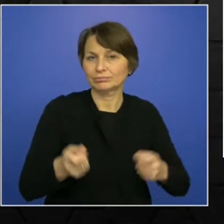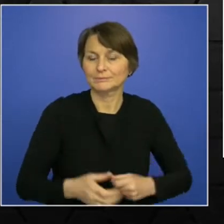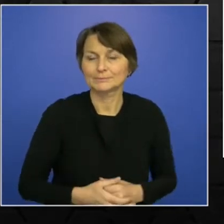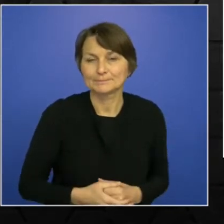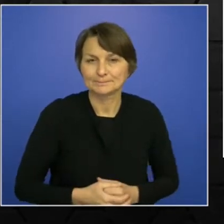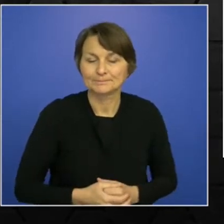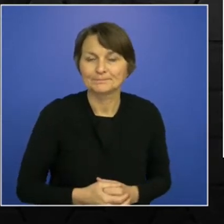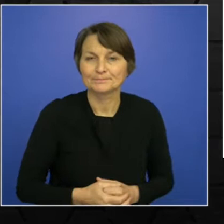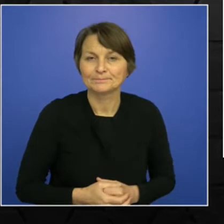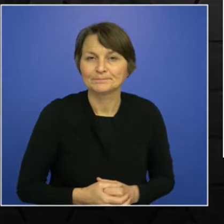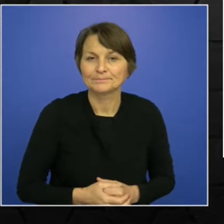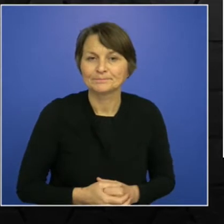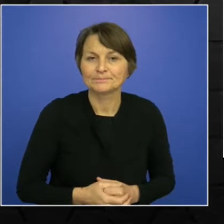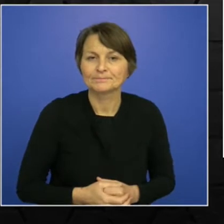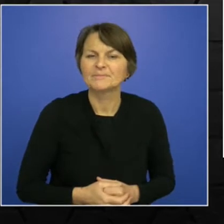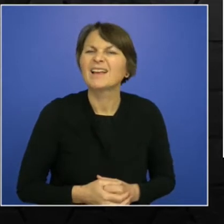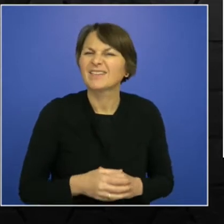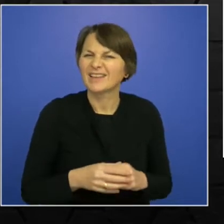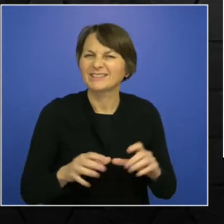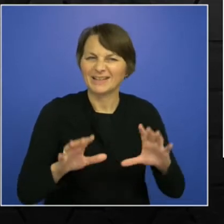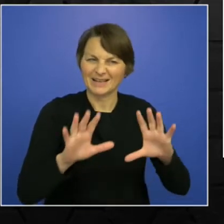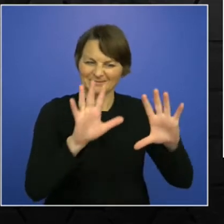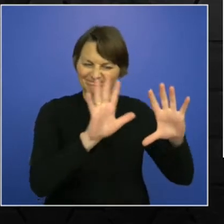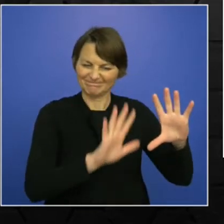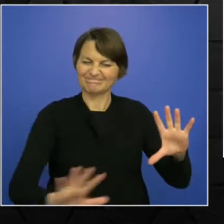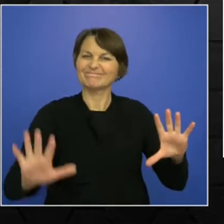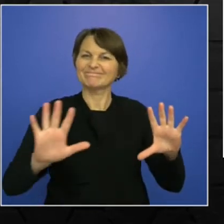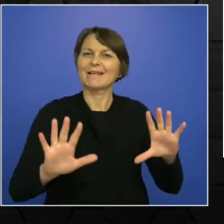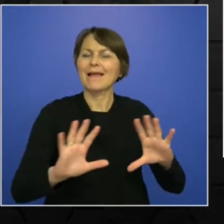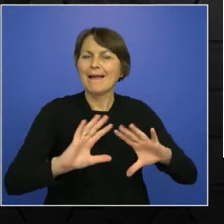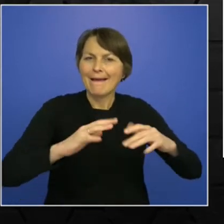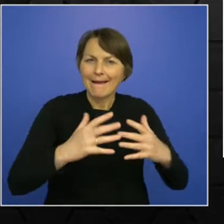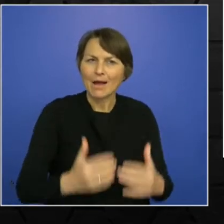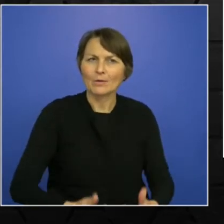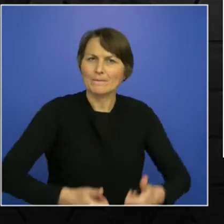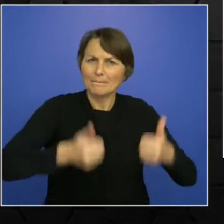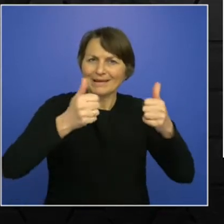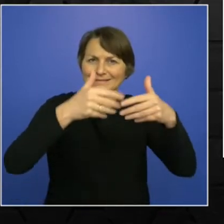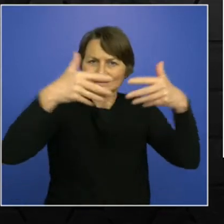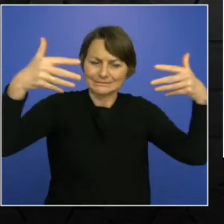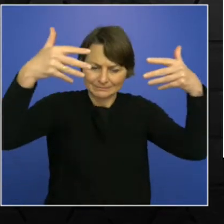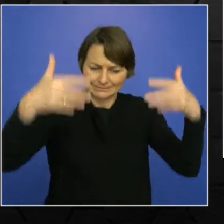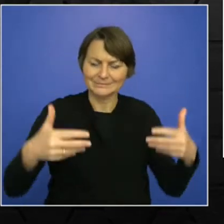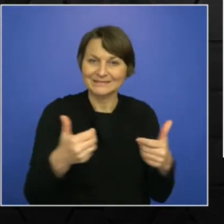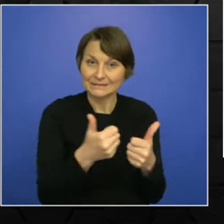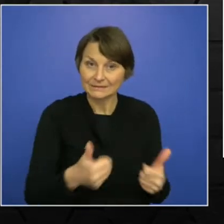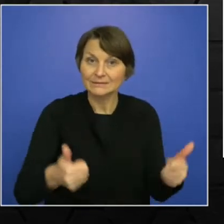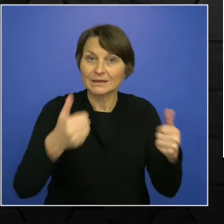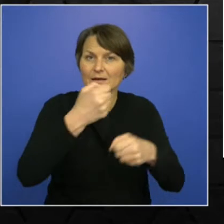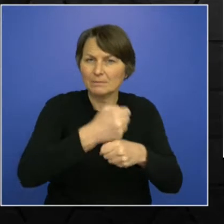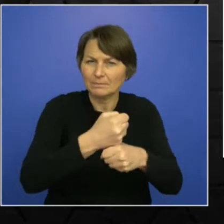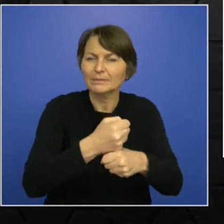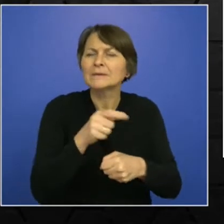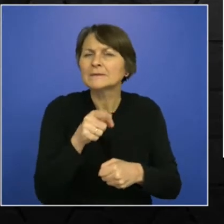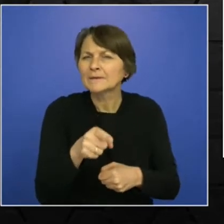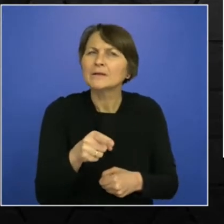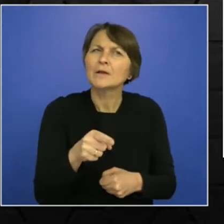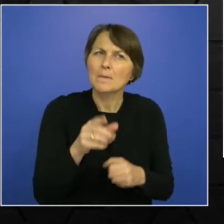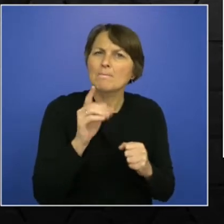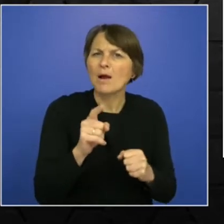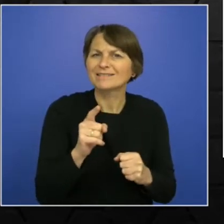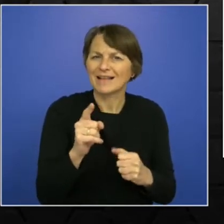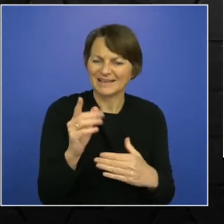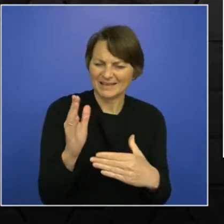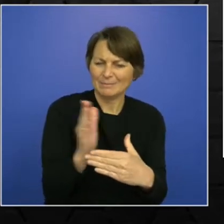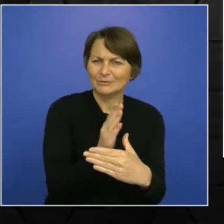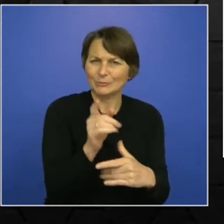this master slave kind of configuration, or the executor driver kind of configuration, will require some sort of a mediator, right? So